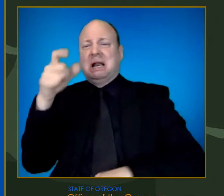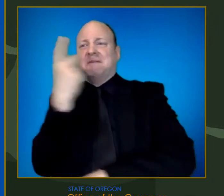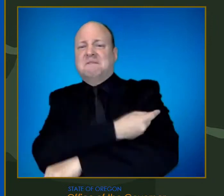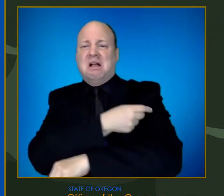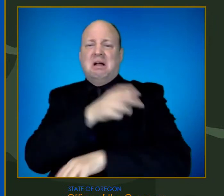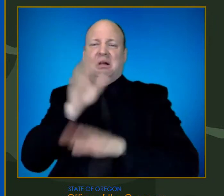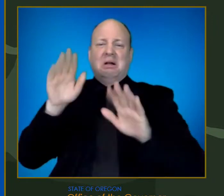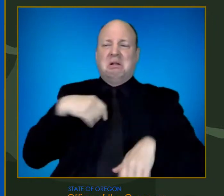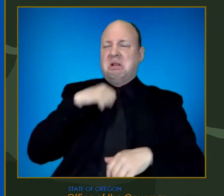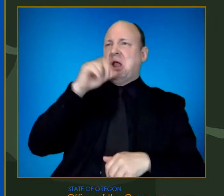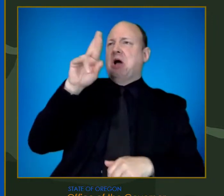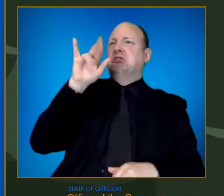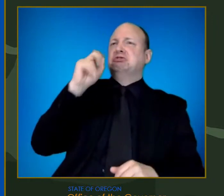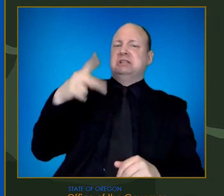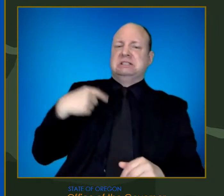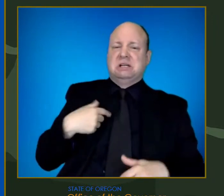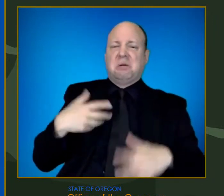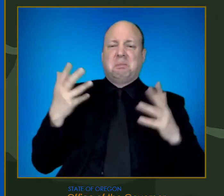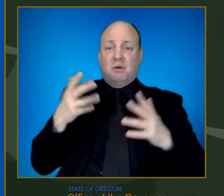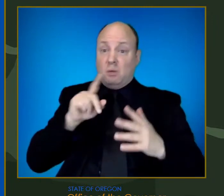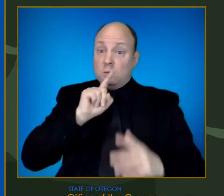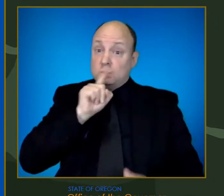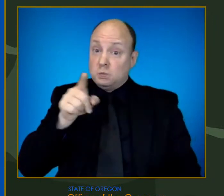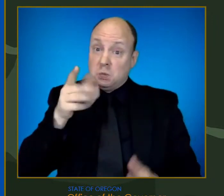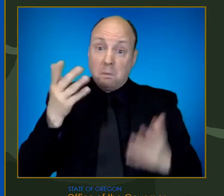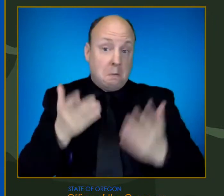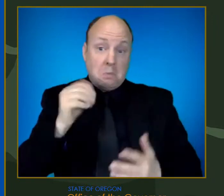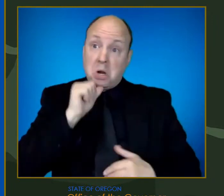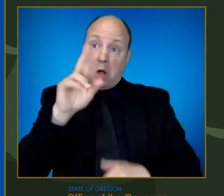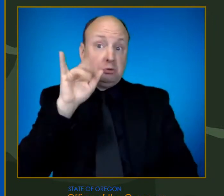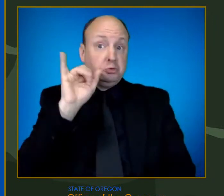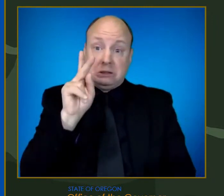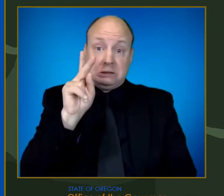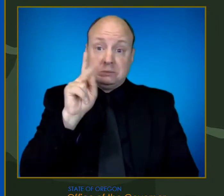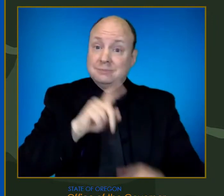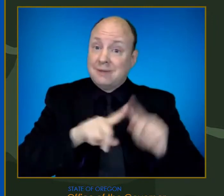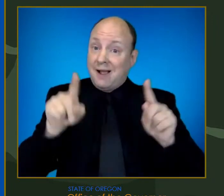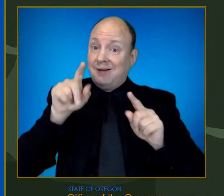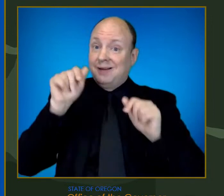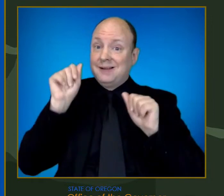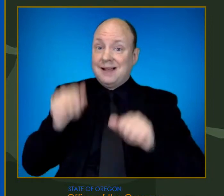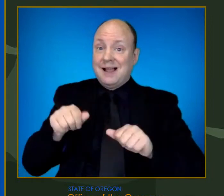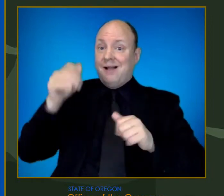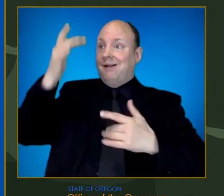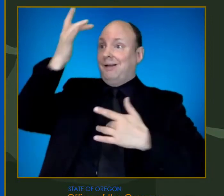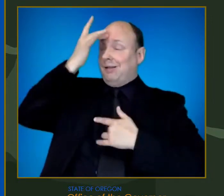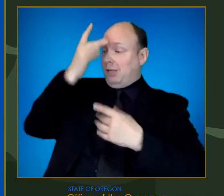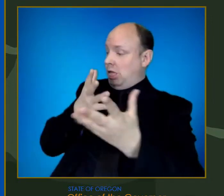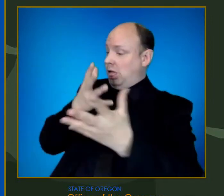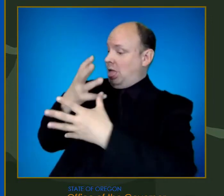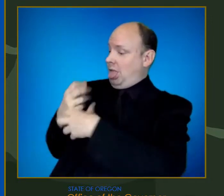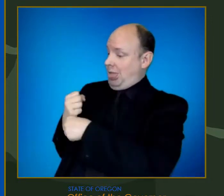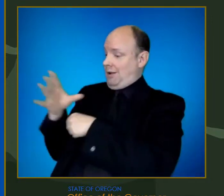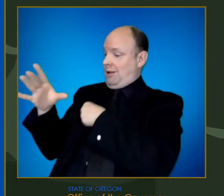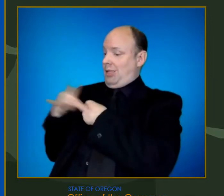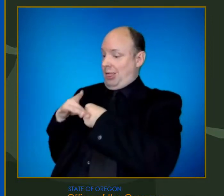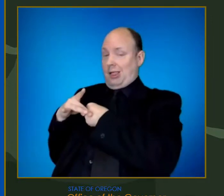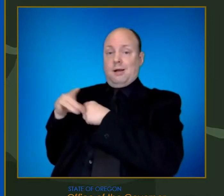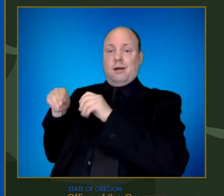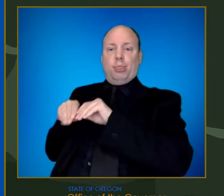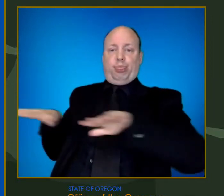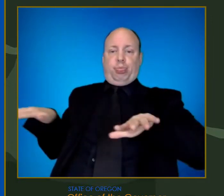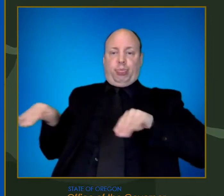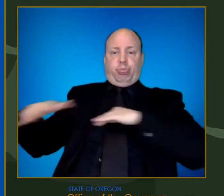they individually may not be at very much risk, but disease spreads from people to people. And if they get it and pass it on, eventually it will get to somebody who's at risk.